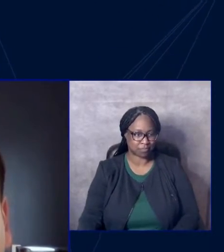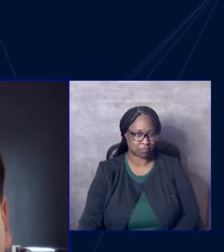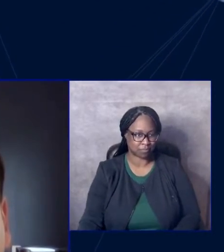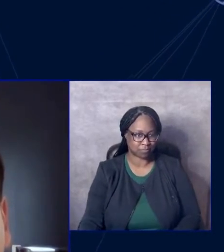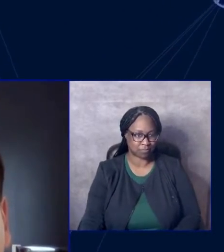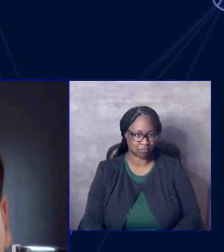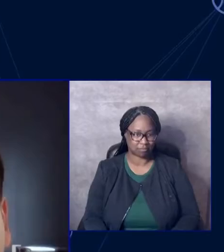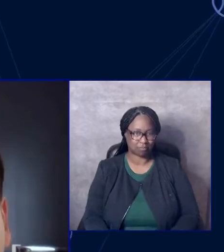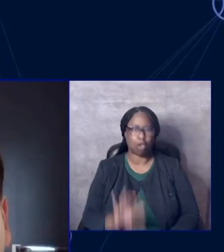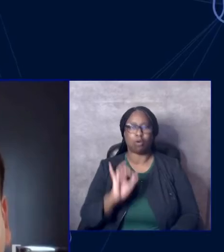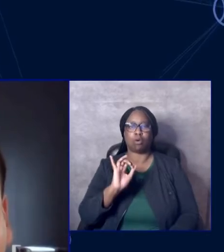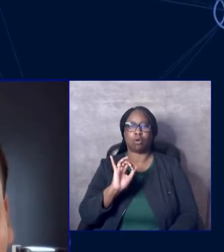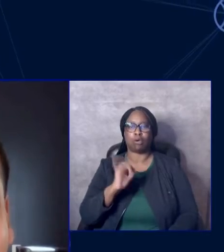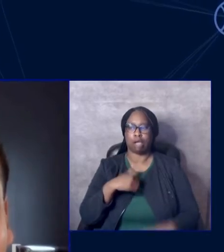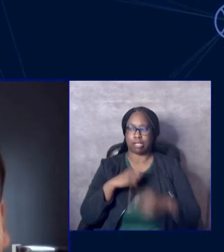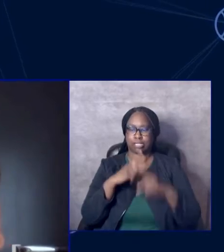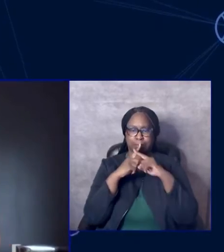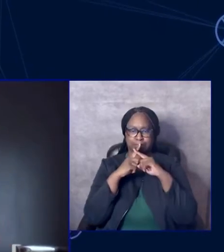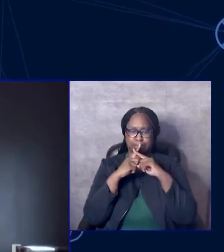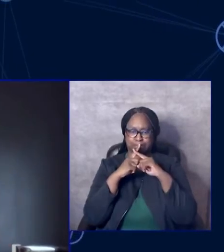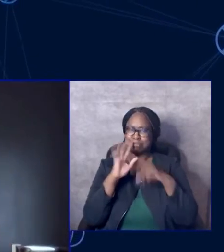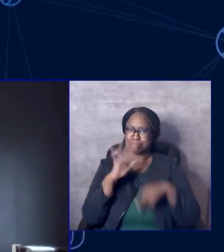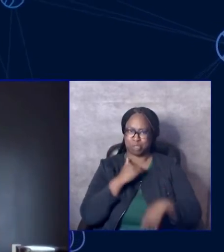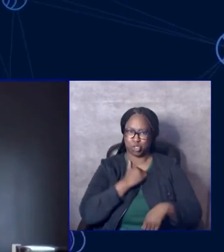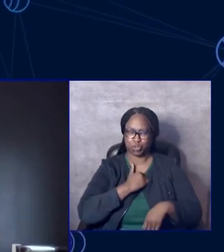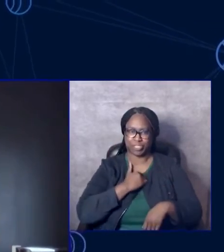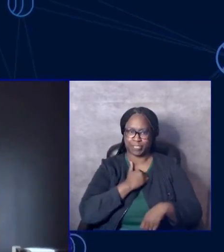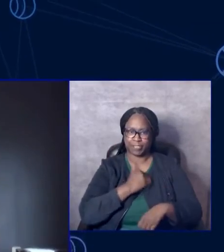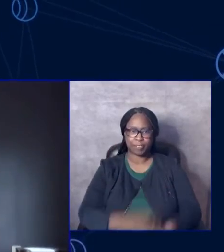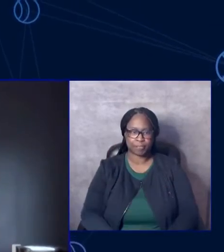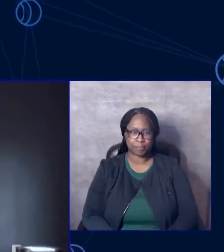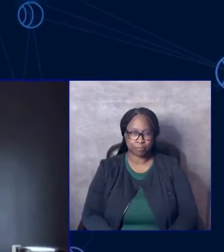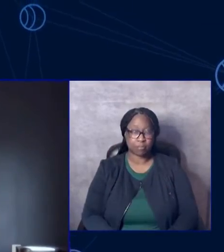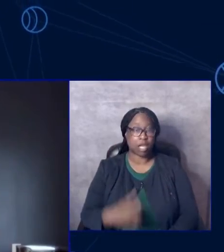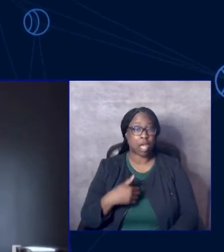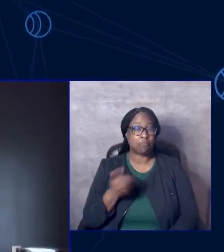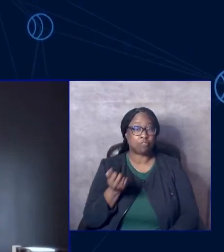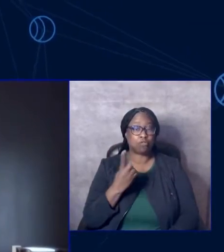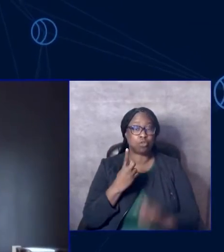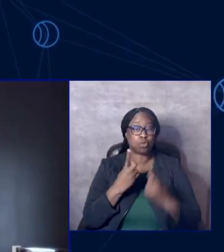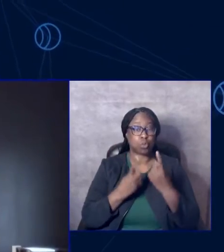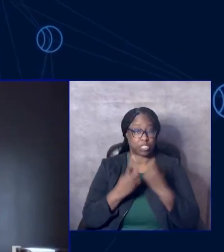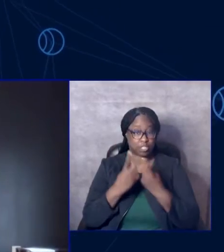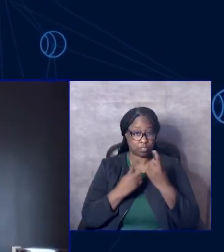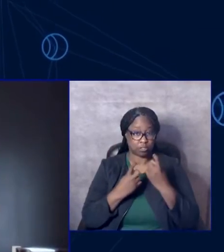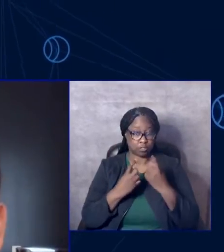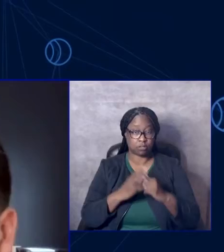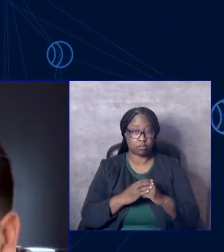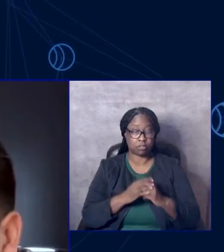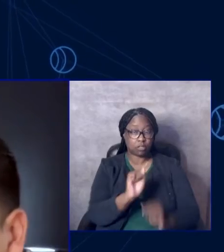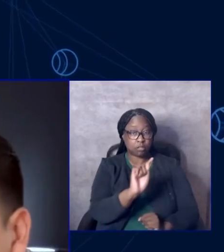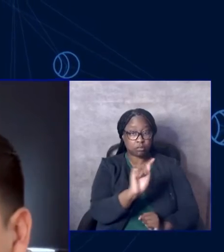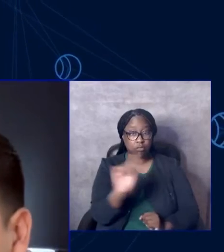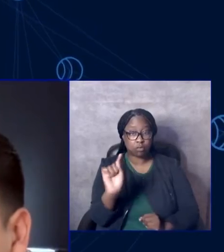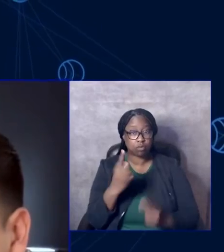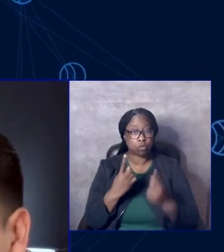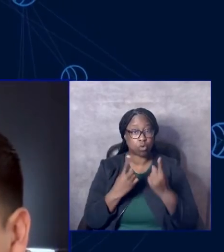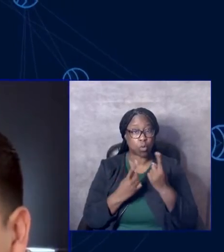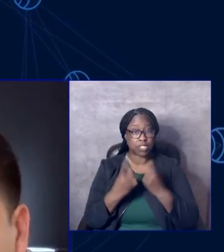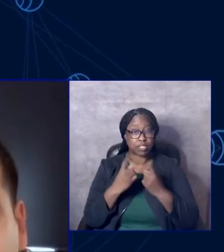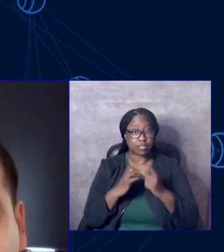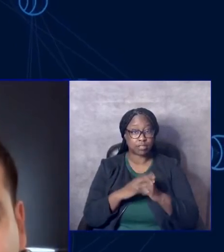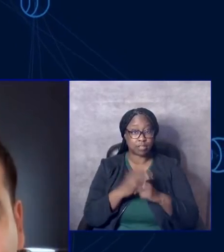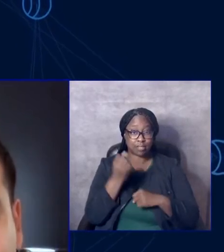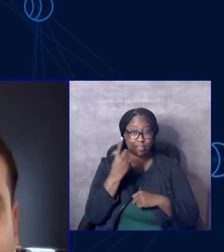I need to unmute myself there. Sorry, gang. We do have a few questions. For those of you who may have a question, I am not looking in the